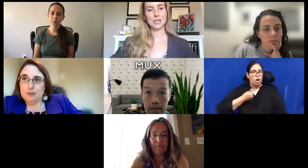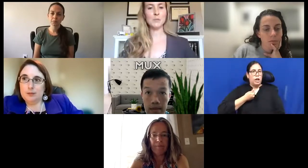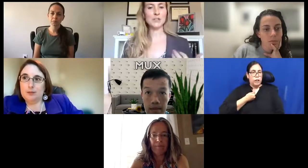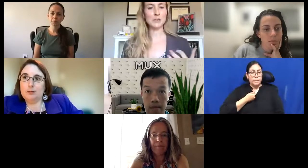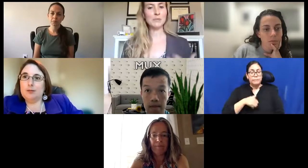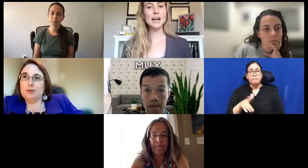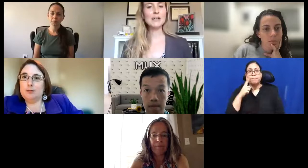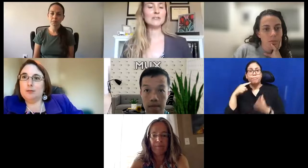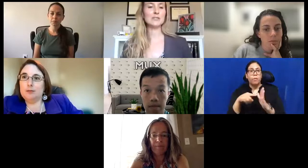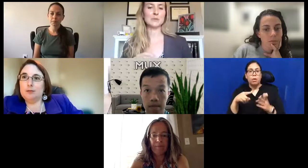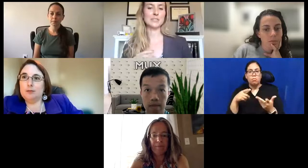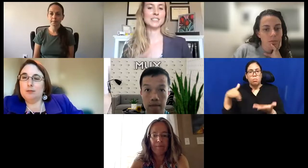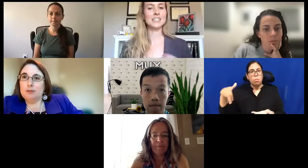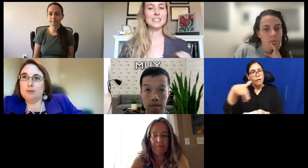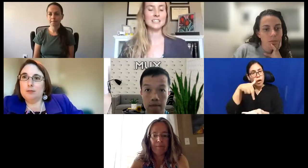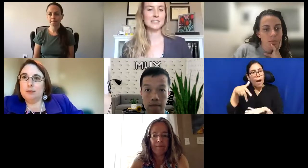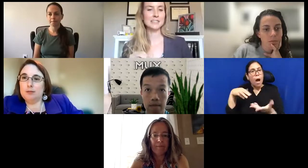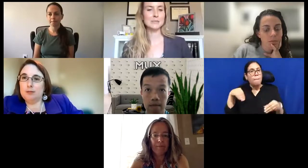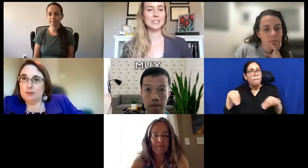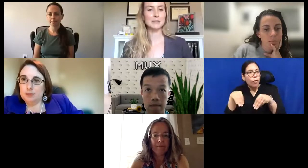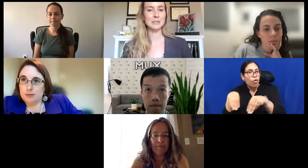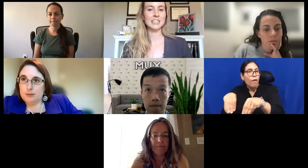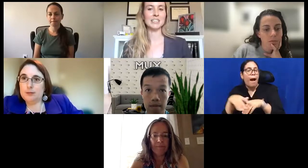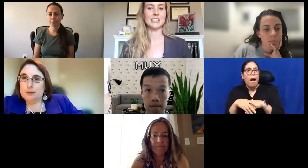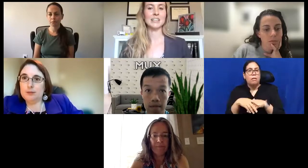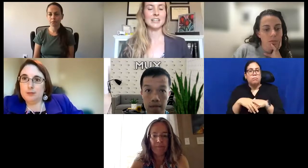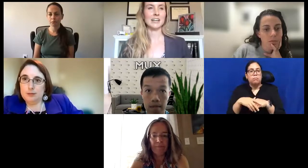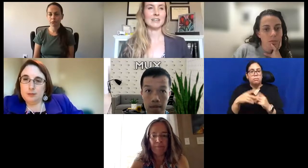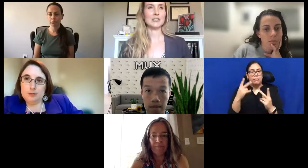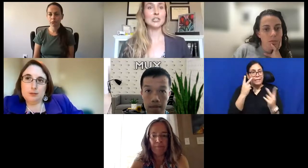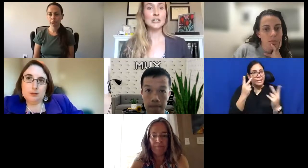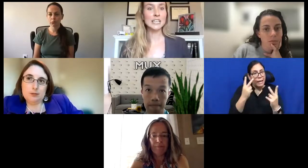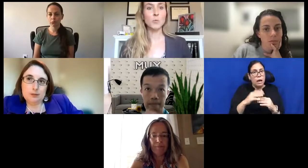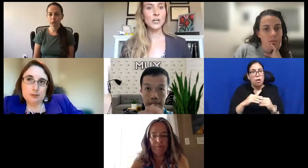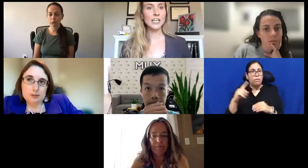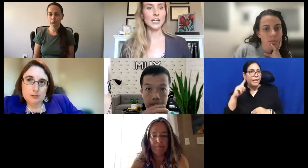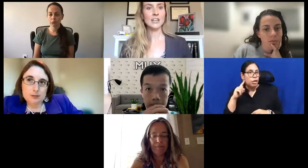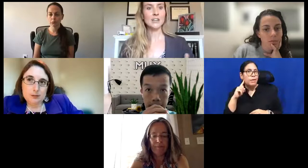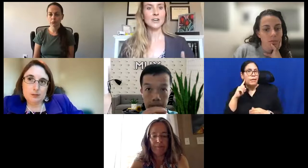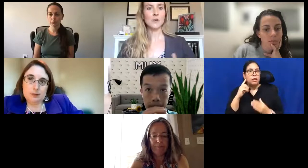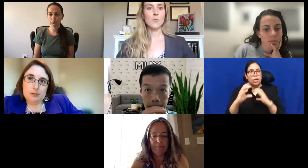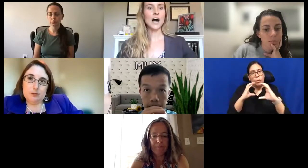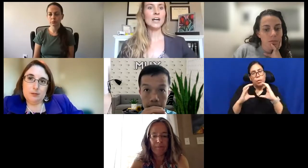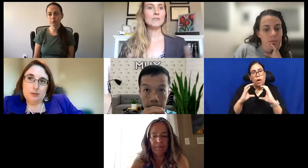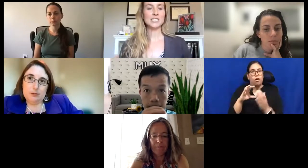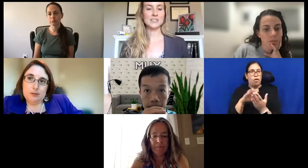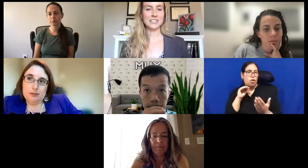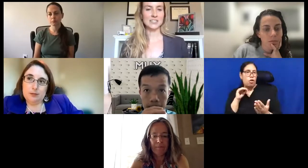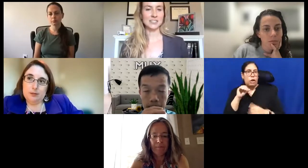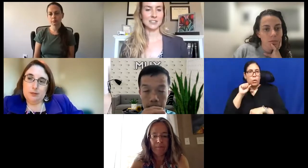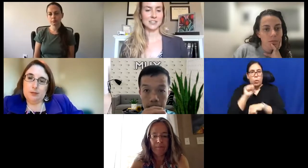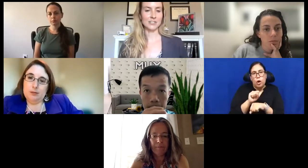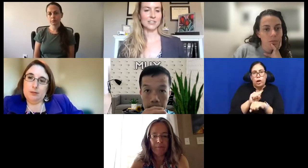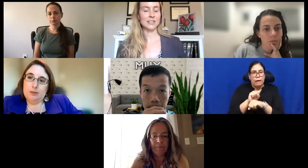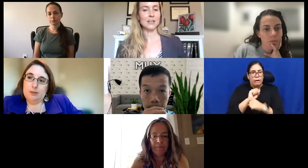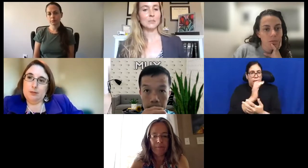whether it's like moving around or seeing, hearing, speaking, communicating, learning, working, a wide range of